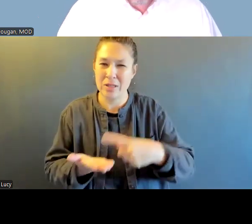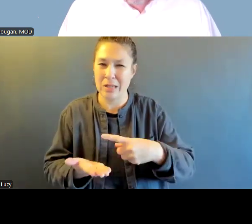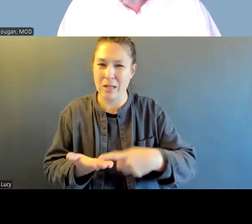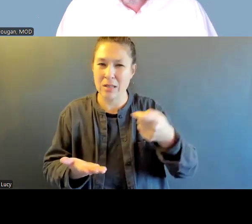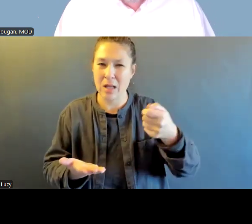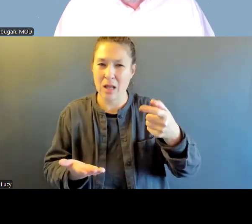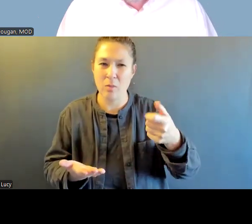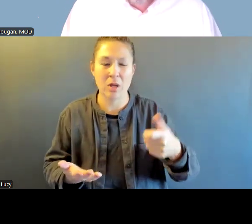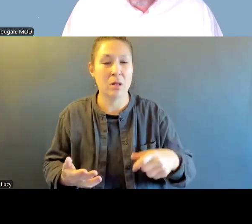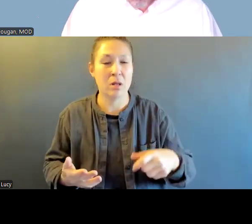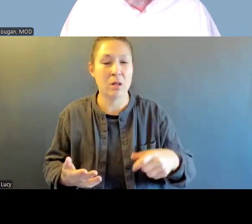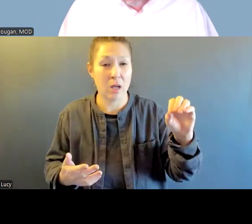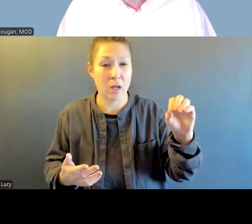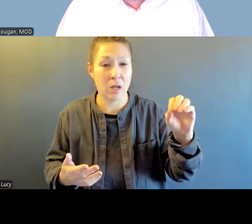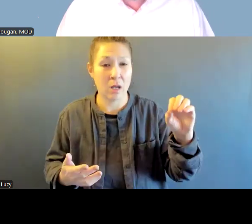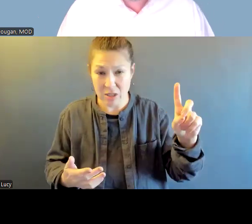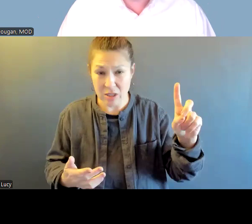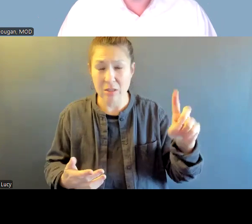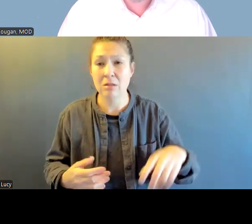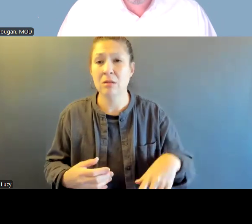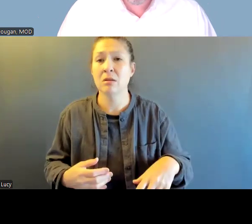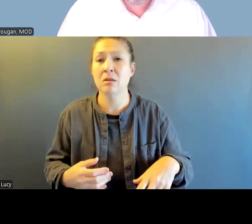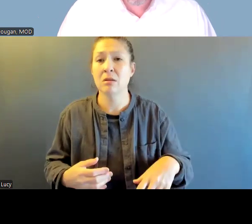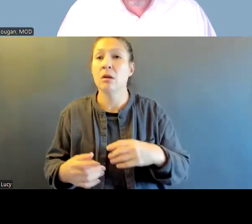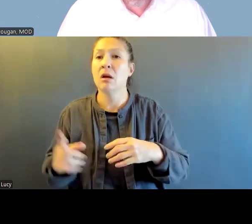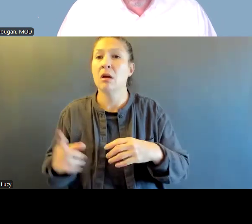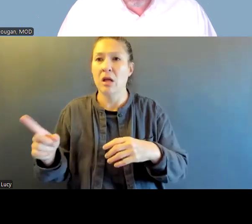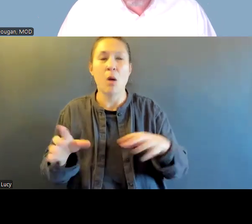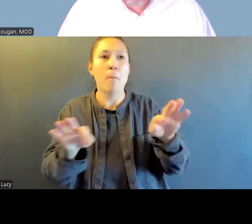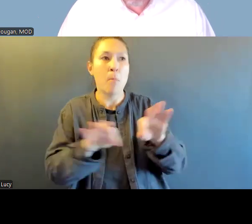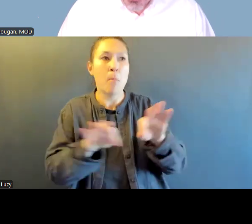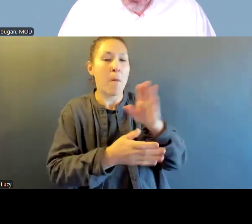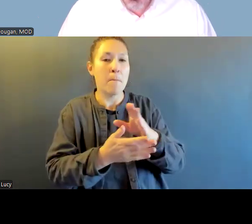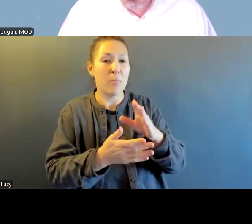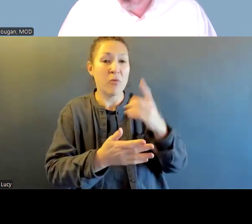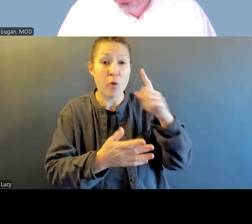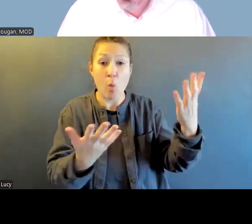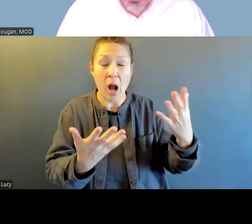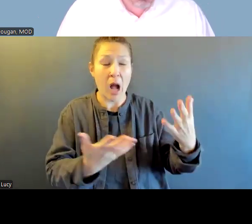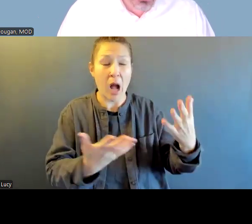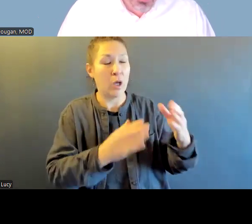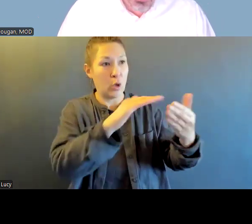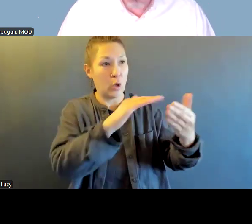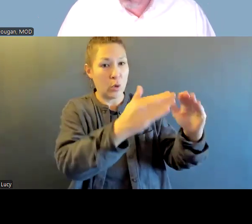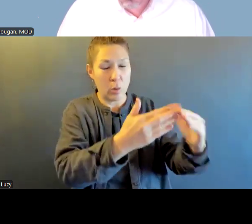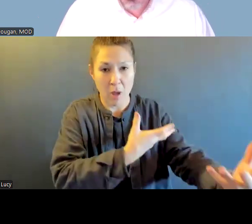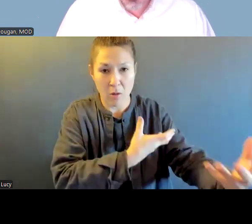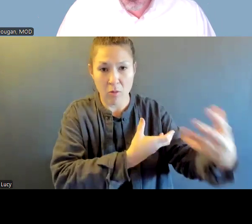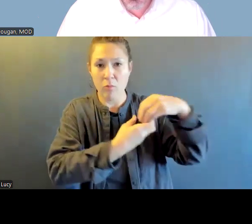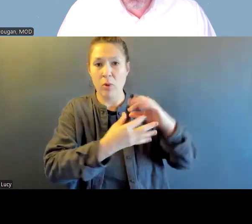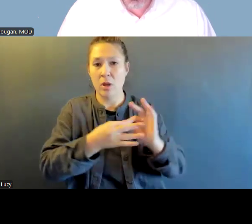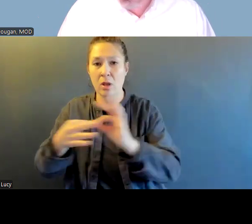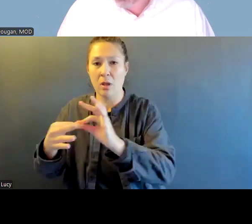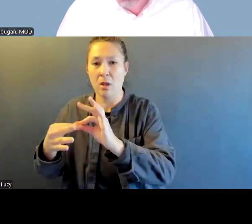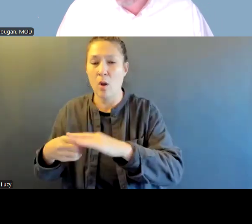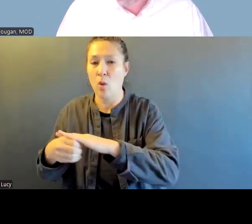commissions they play a crucial role in community engagement. They serve as a bridge between the disability community and local government.